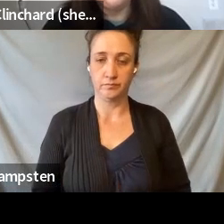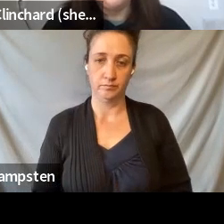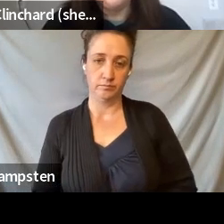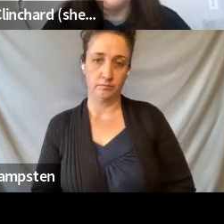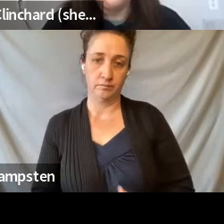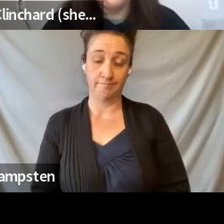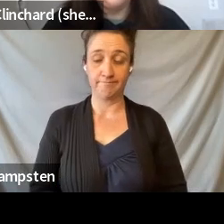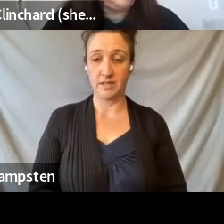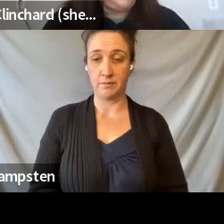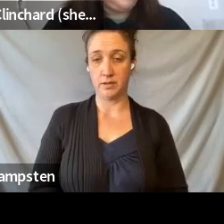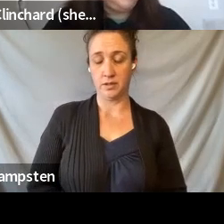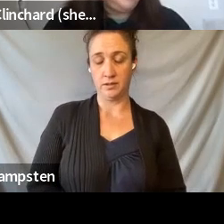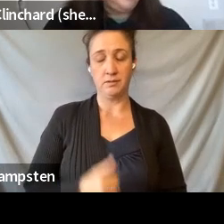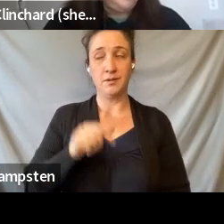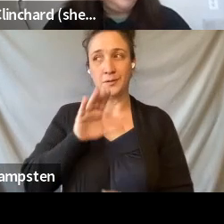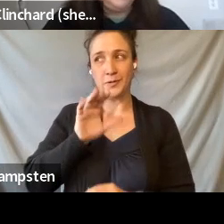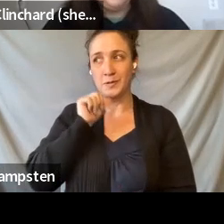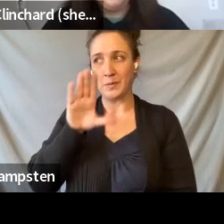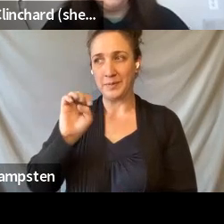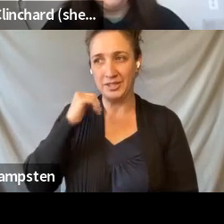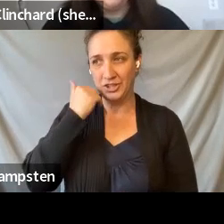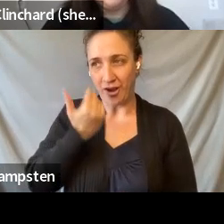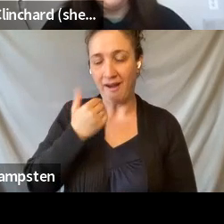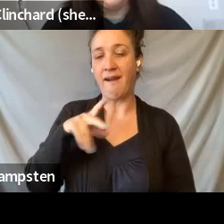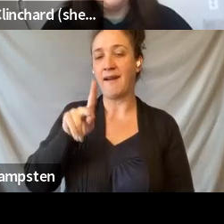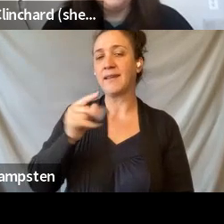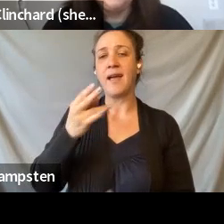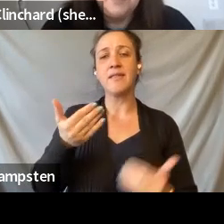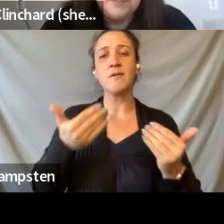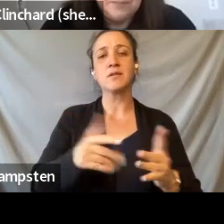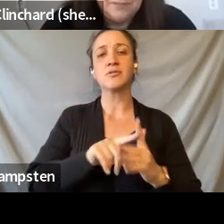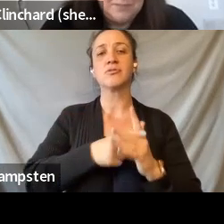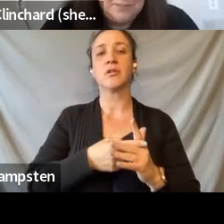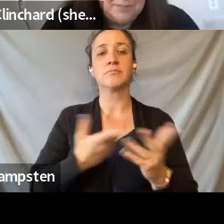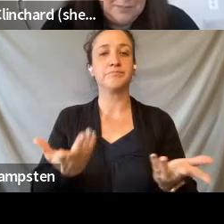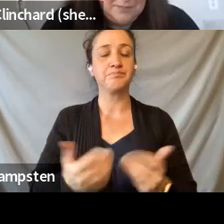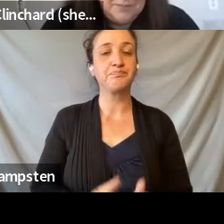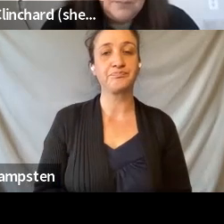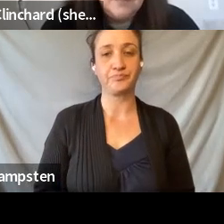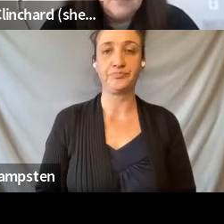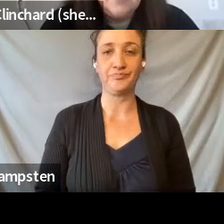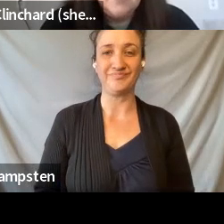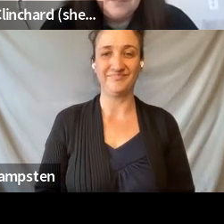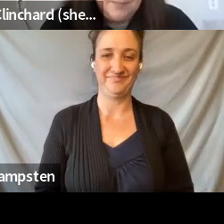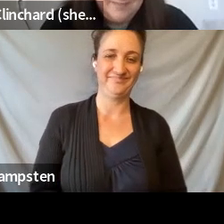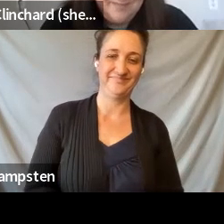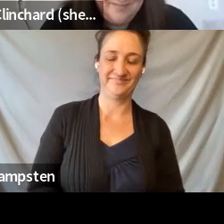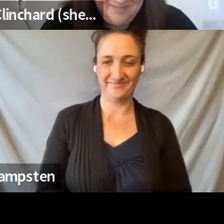Don't be shy. Kathy, start us off.